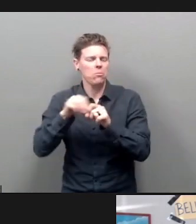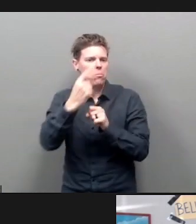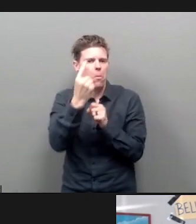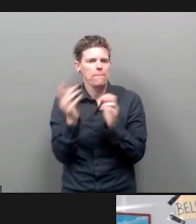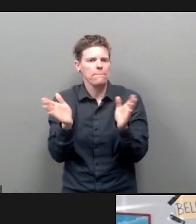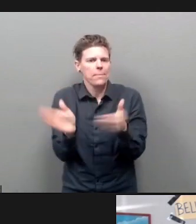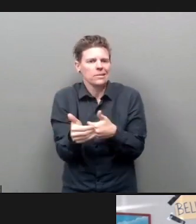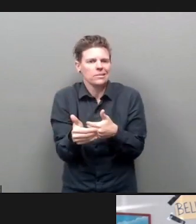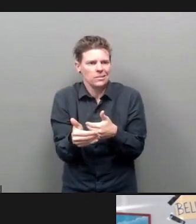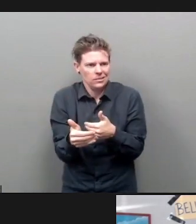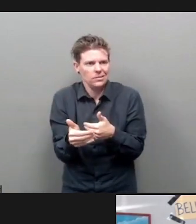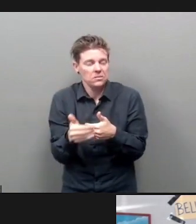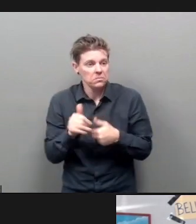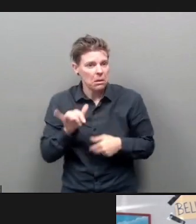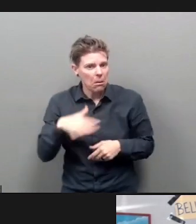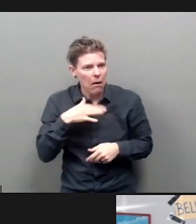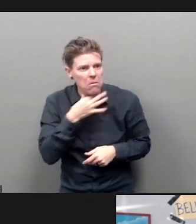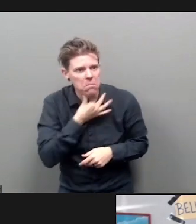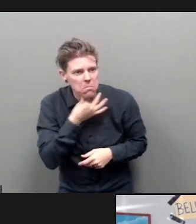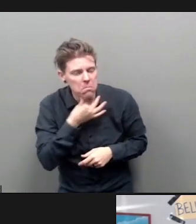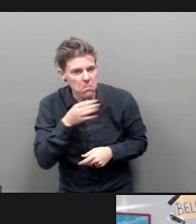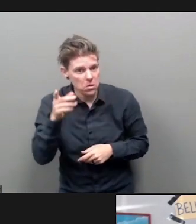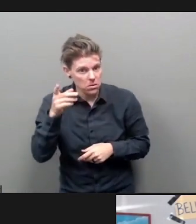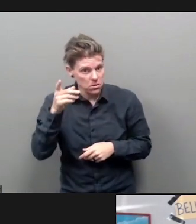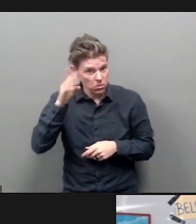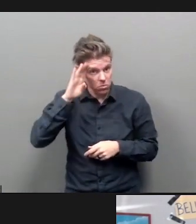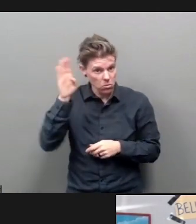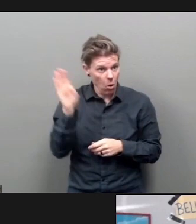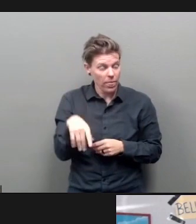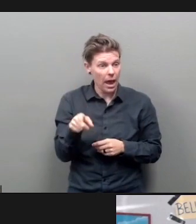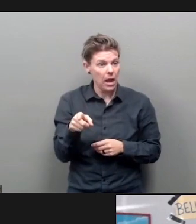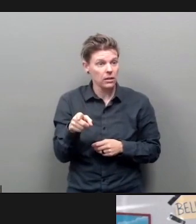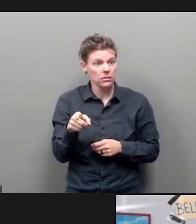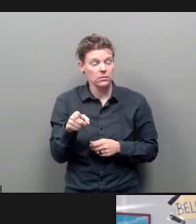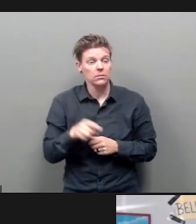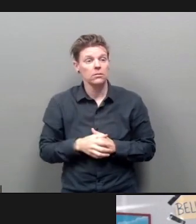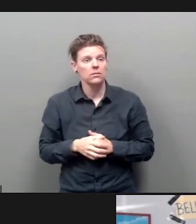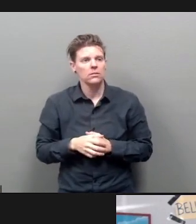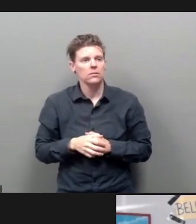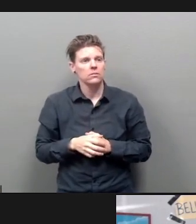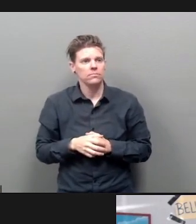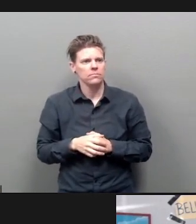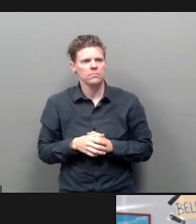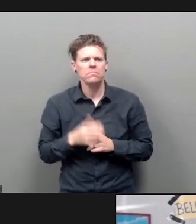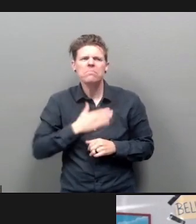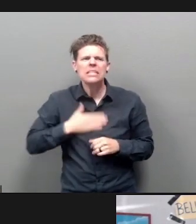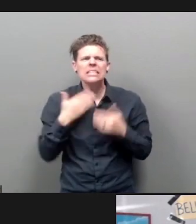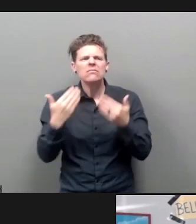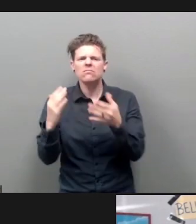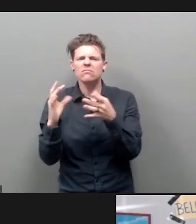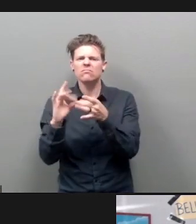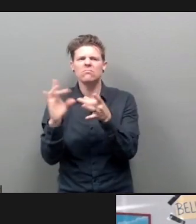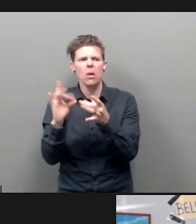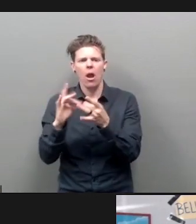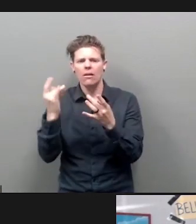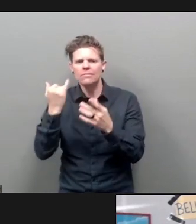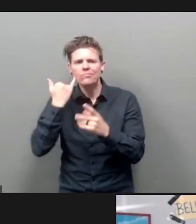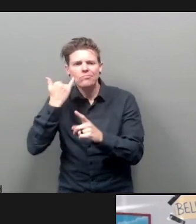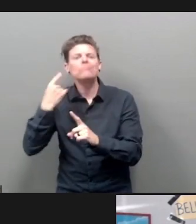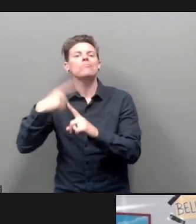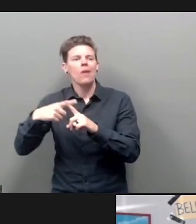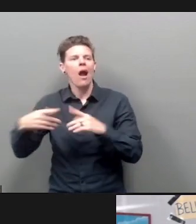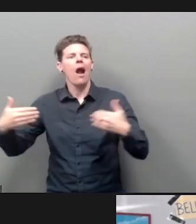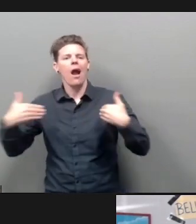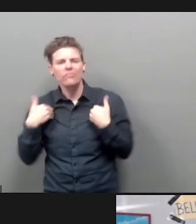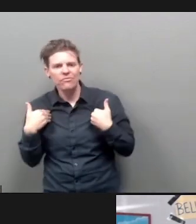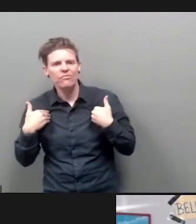the rising test positivity rate and to what degree that's also a function of the scarcity of tests. I'm not sure kind of how we're supposed